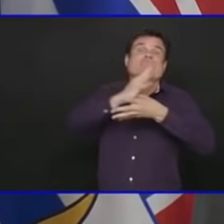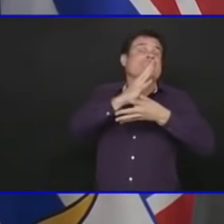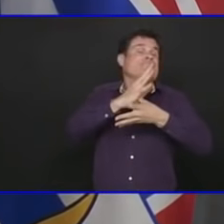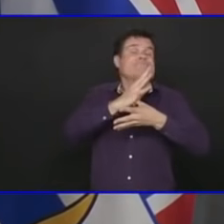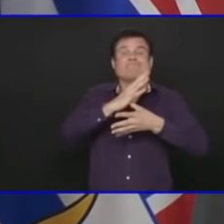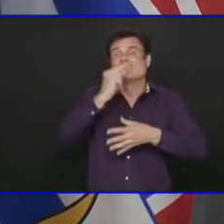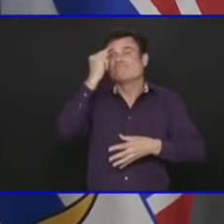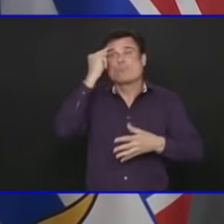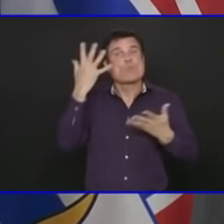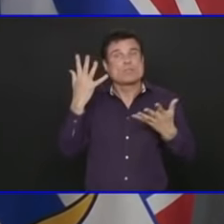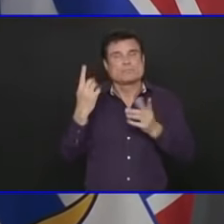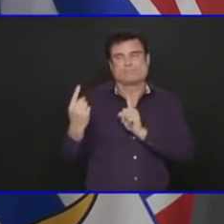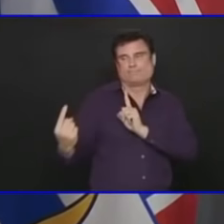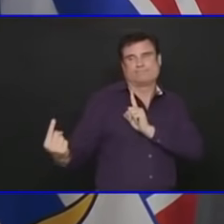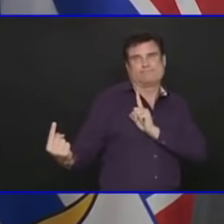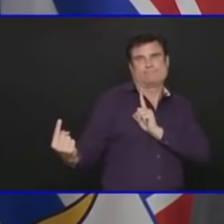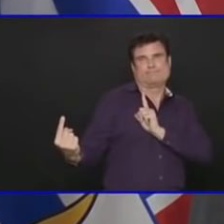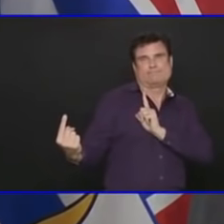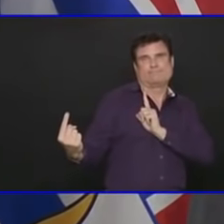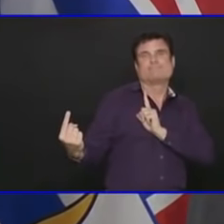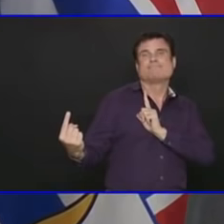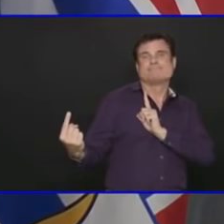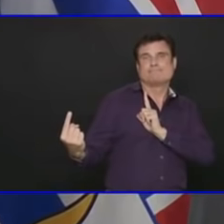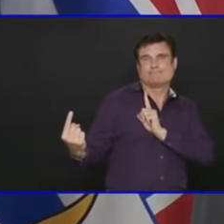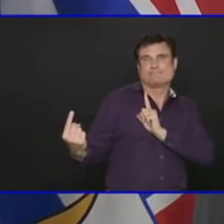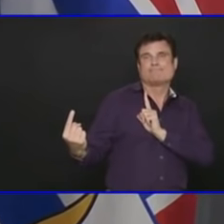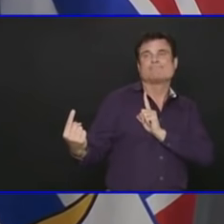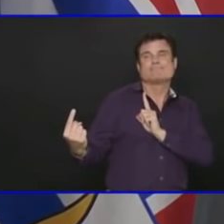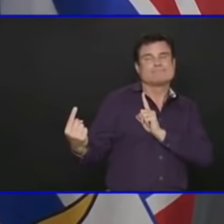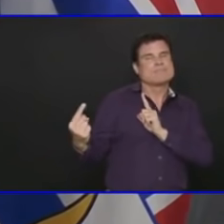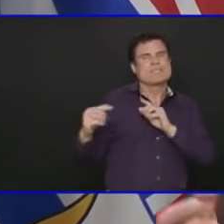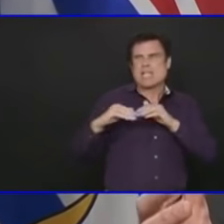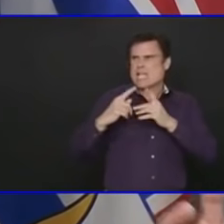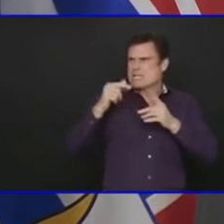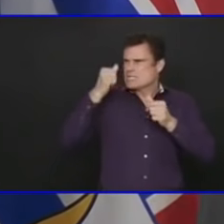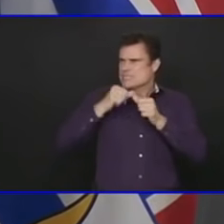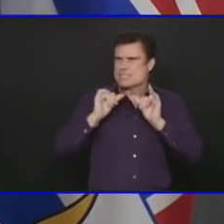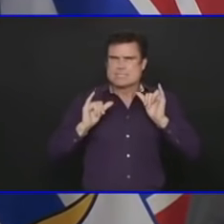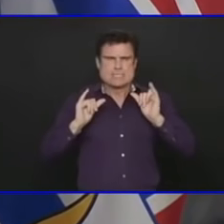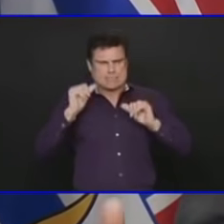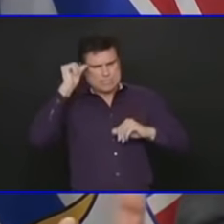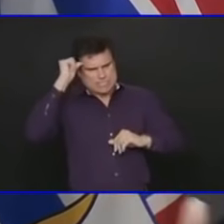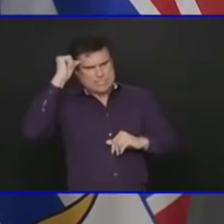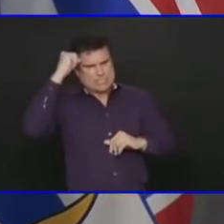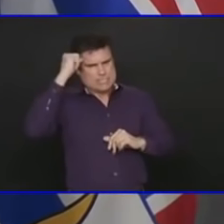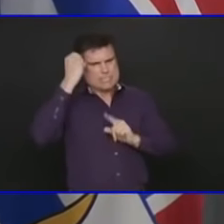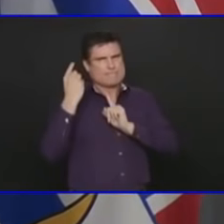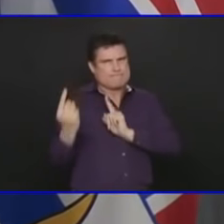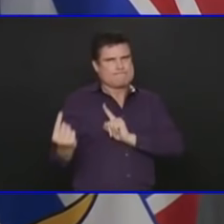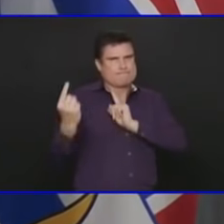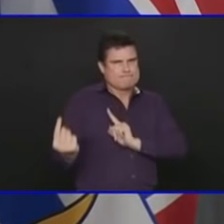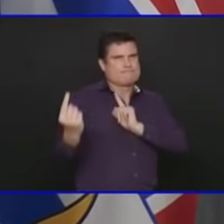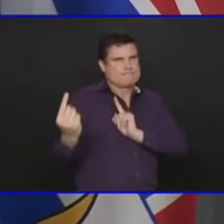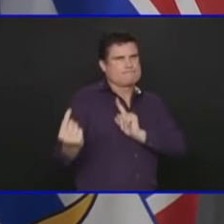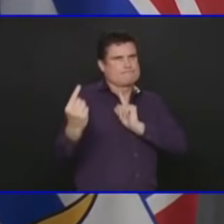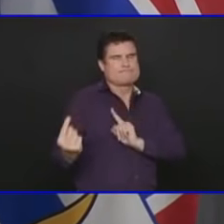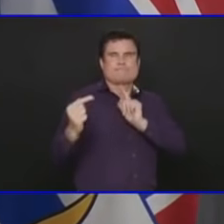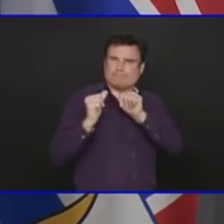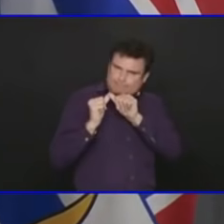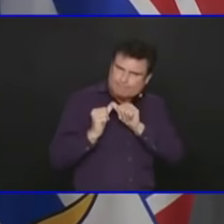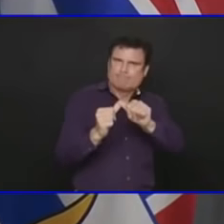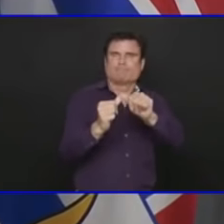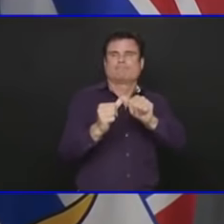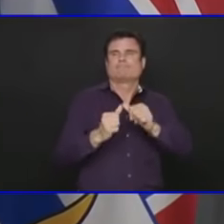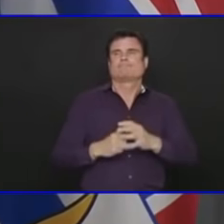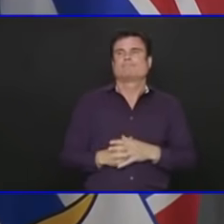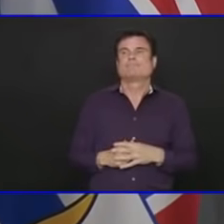in fact, of course, they enable us to continue on and to get involved and to be more involved with one